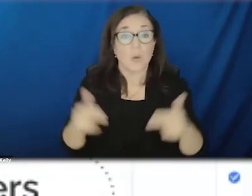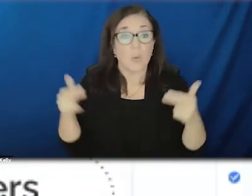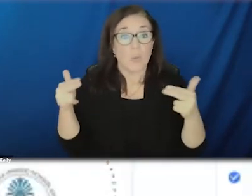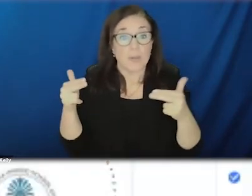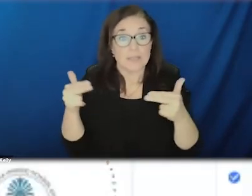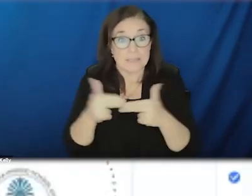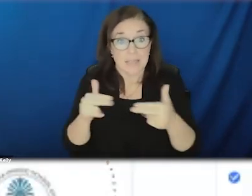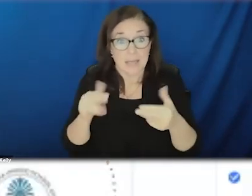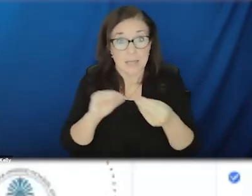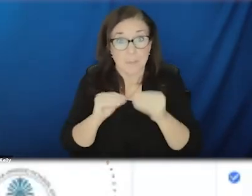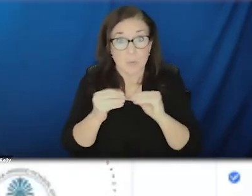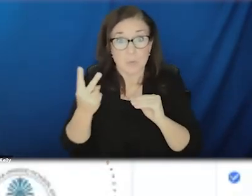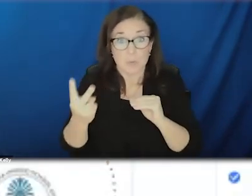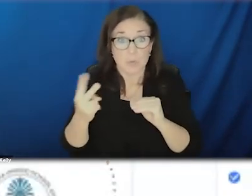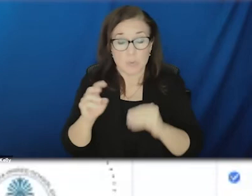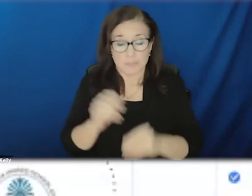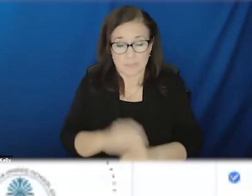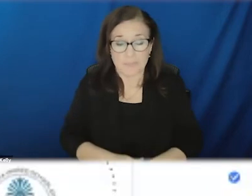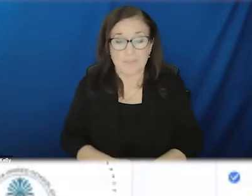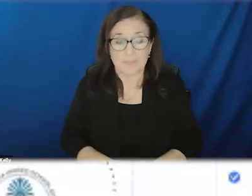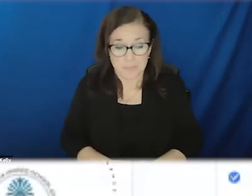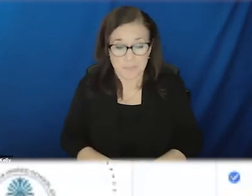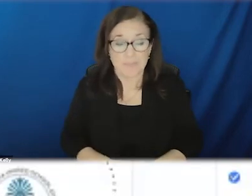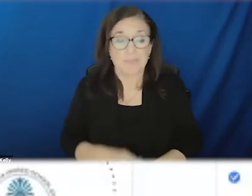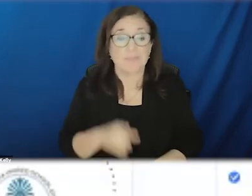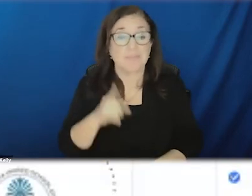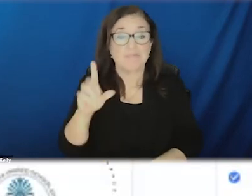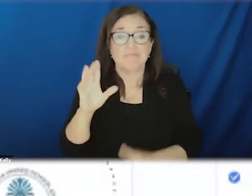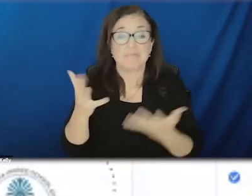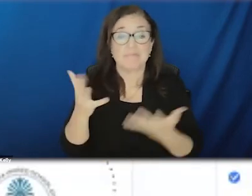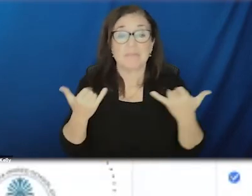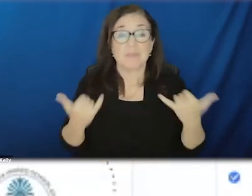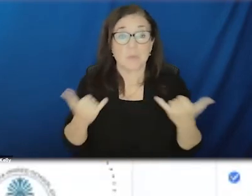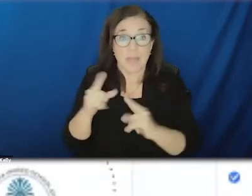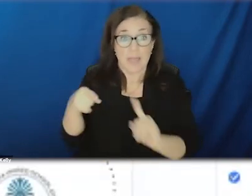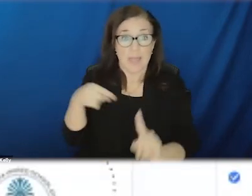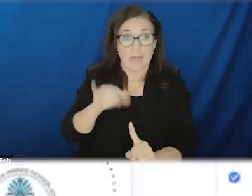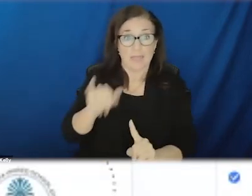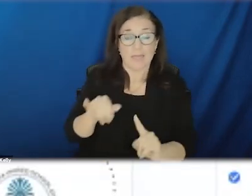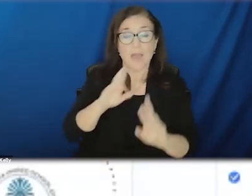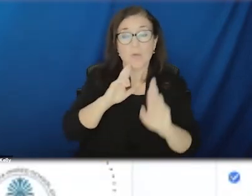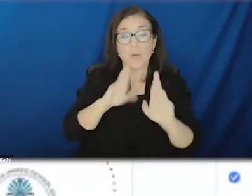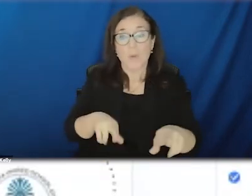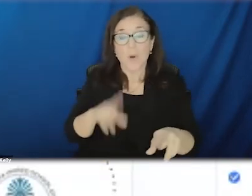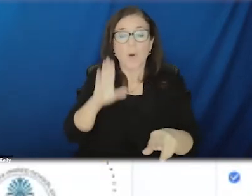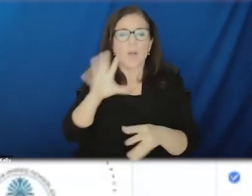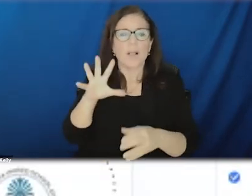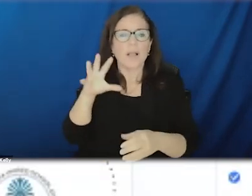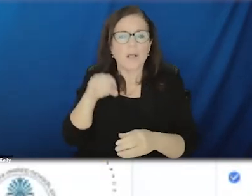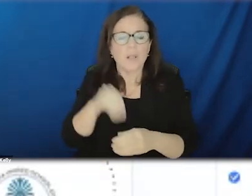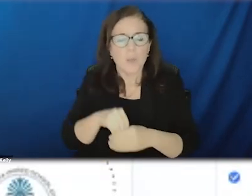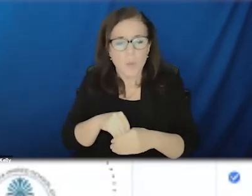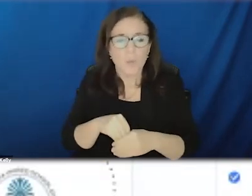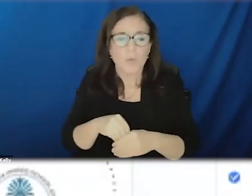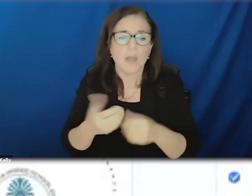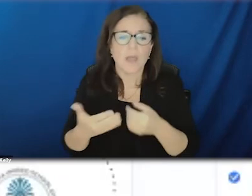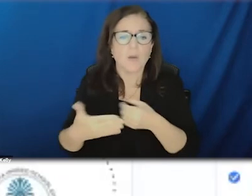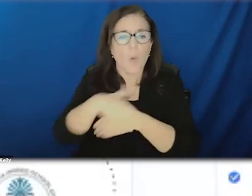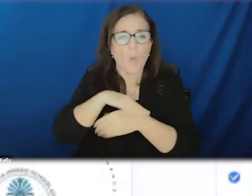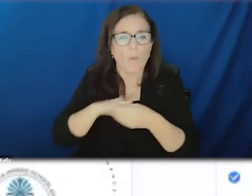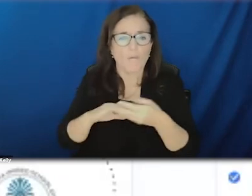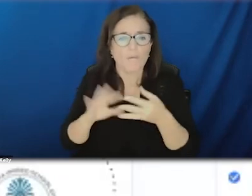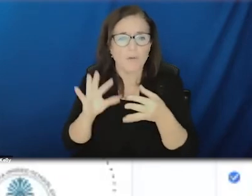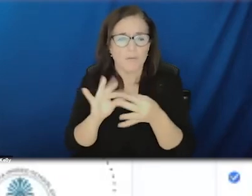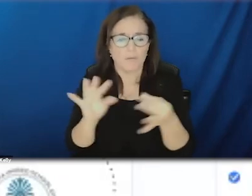you. So in particular, today's report will include an overview of the program of instruction for our